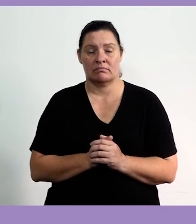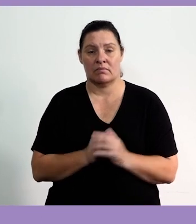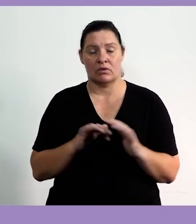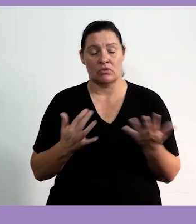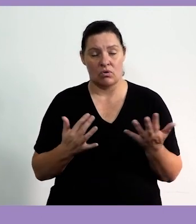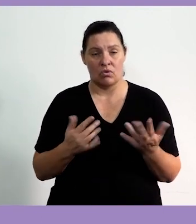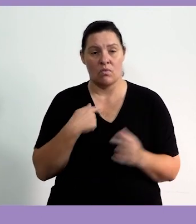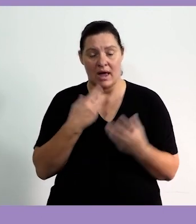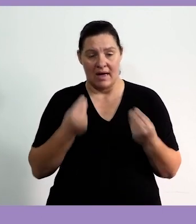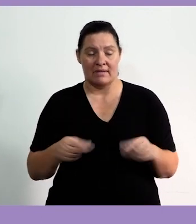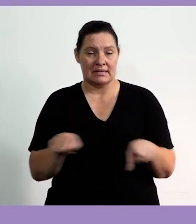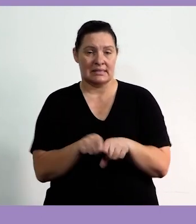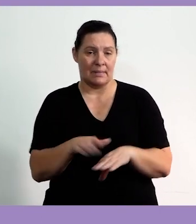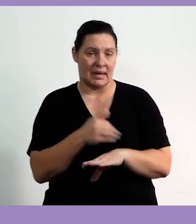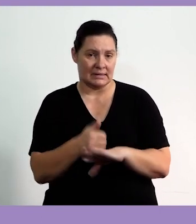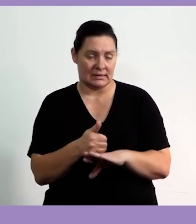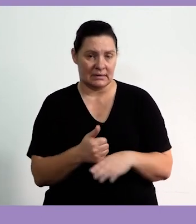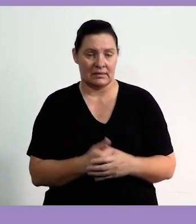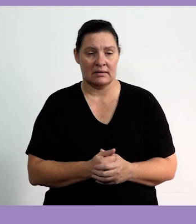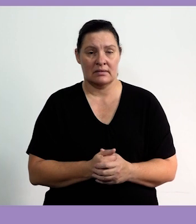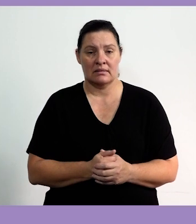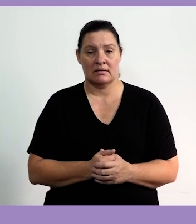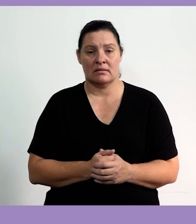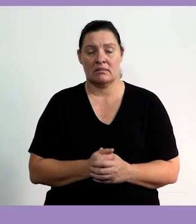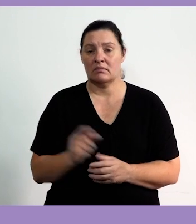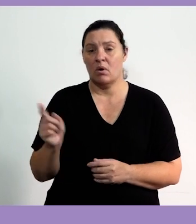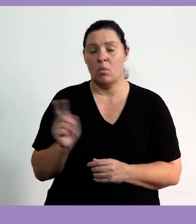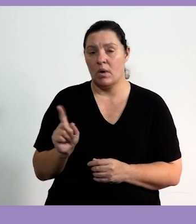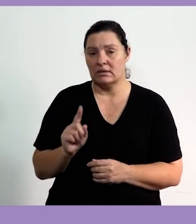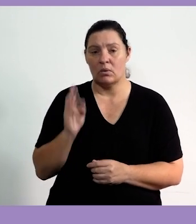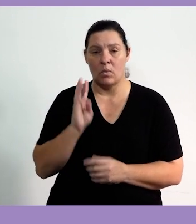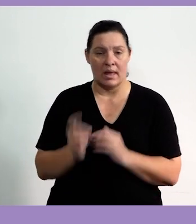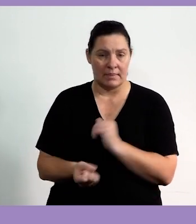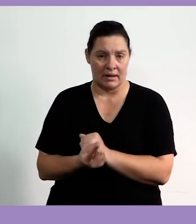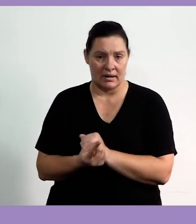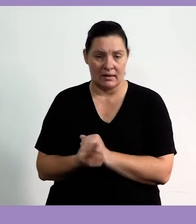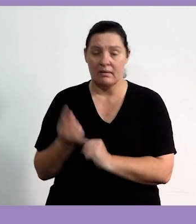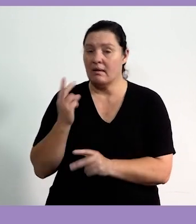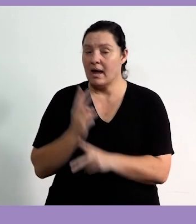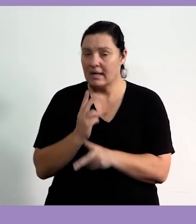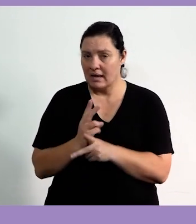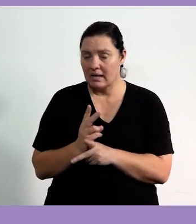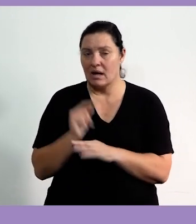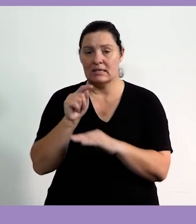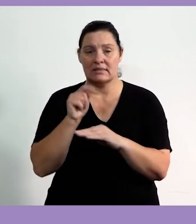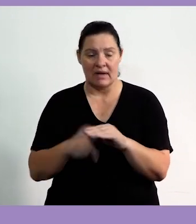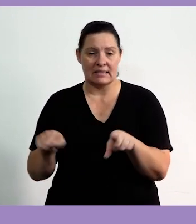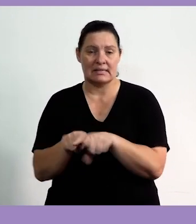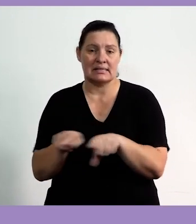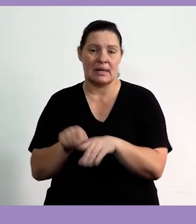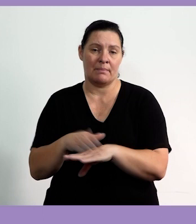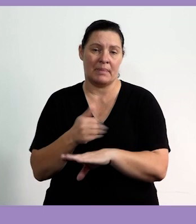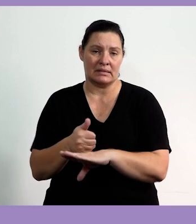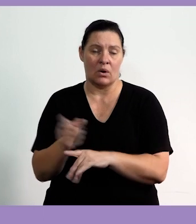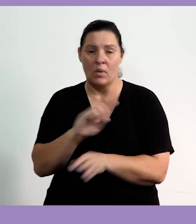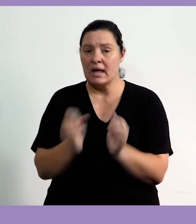So, us having the same base, now what is going to happen? Again, we are